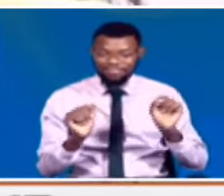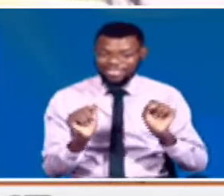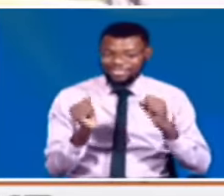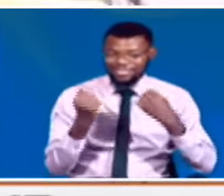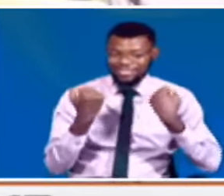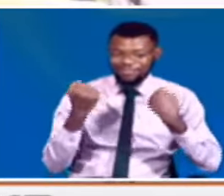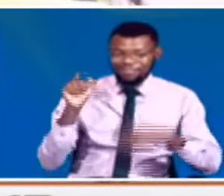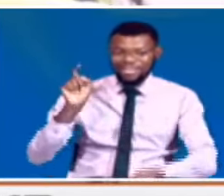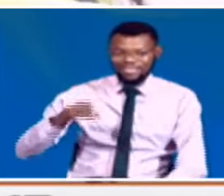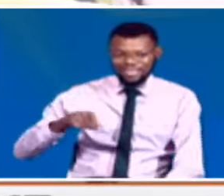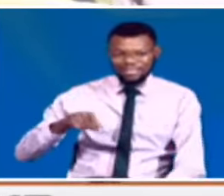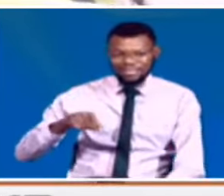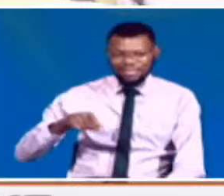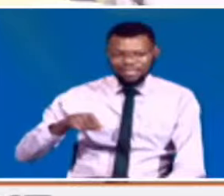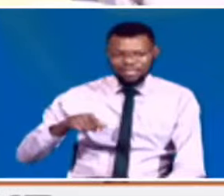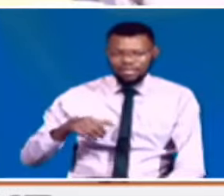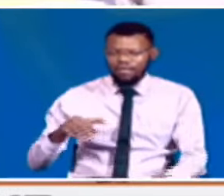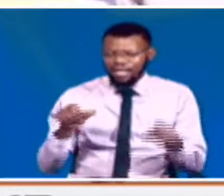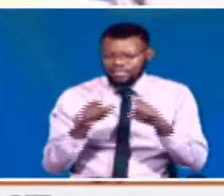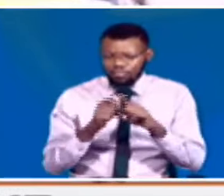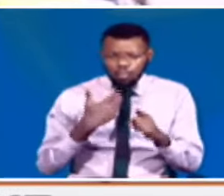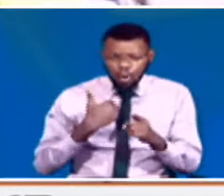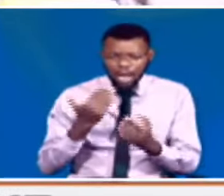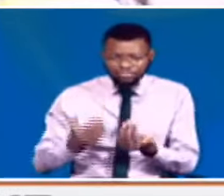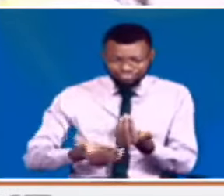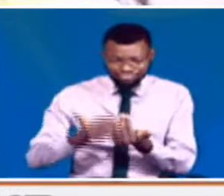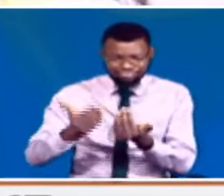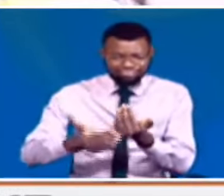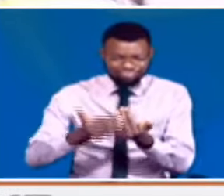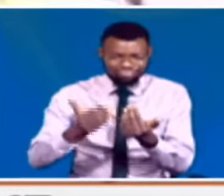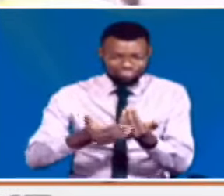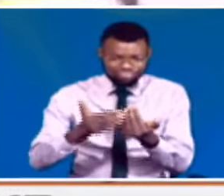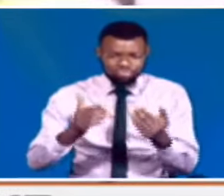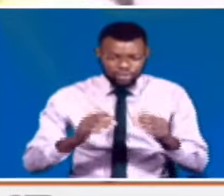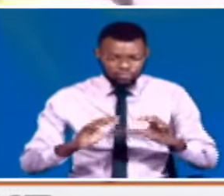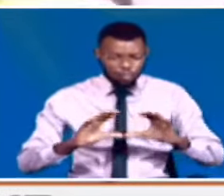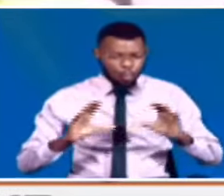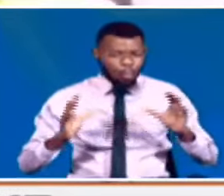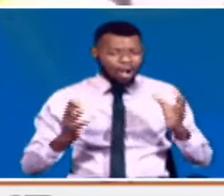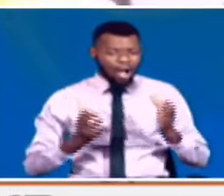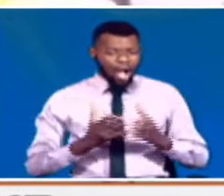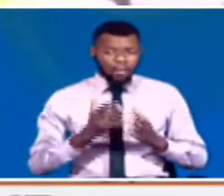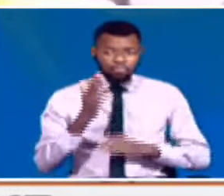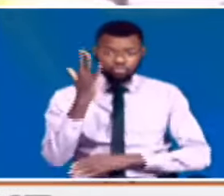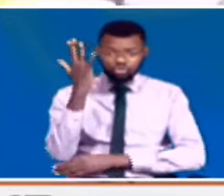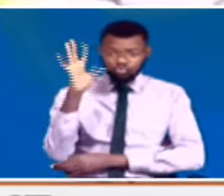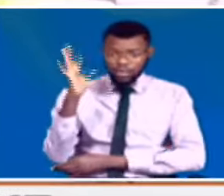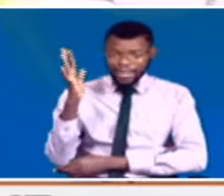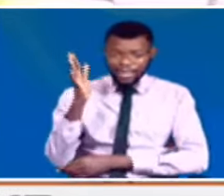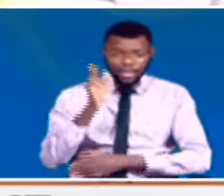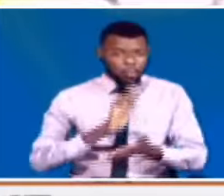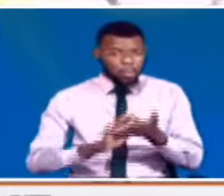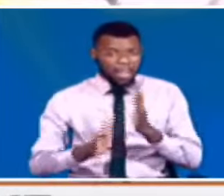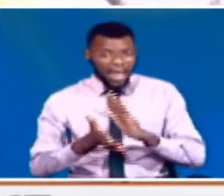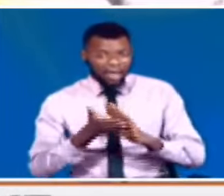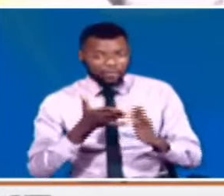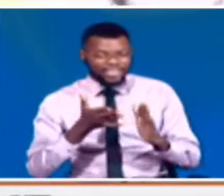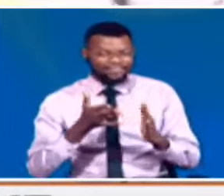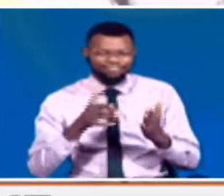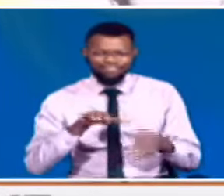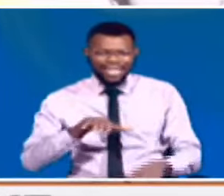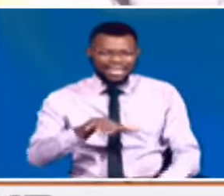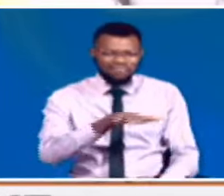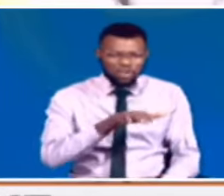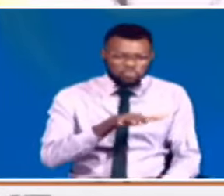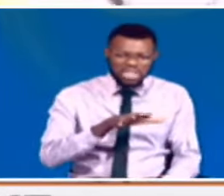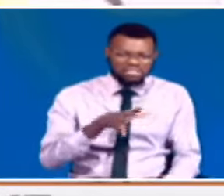as human beings. And also just to preserve the planet Earth, because without trees, then you see a lot of degradation, you don't